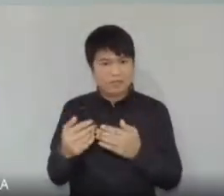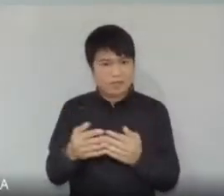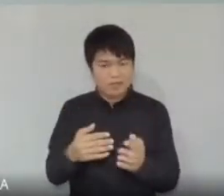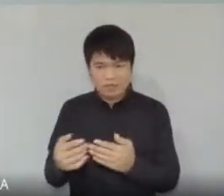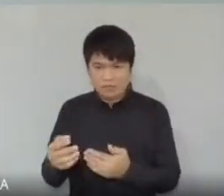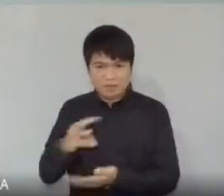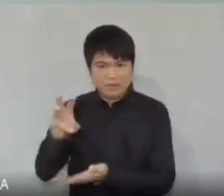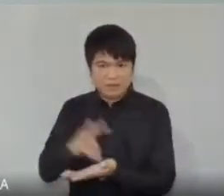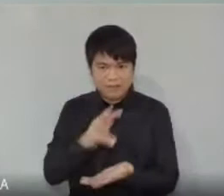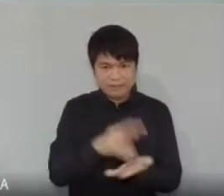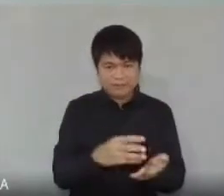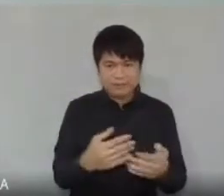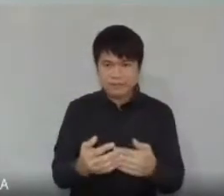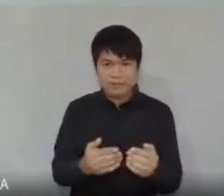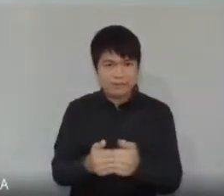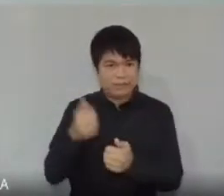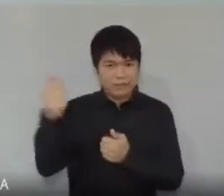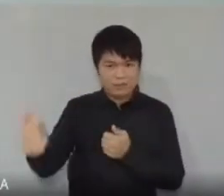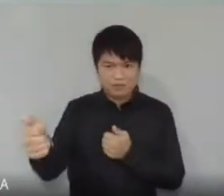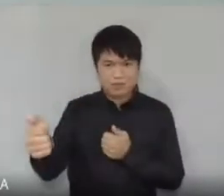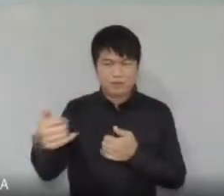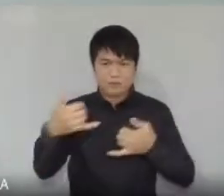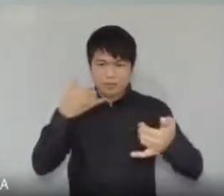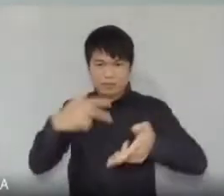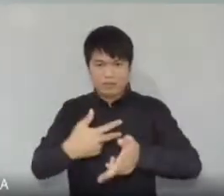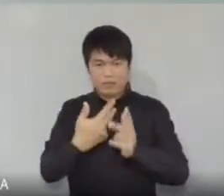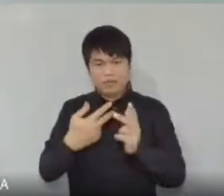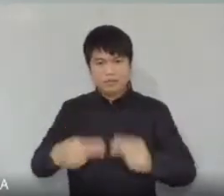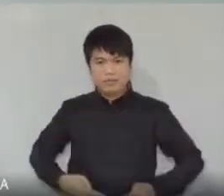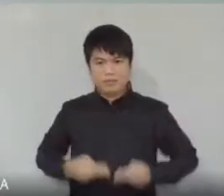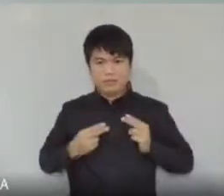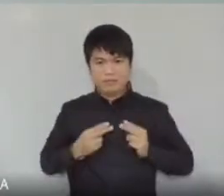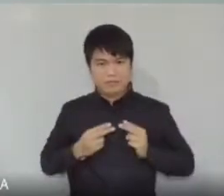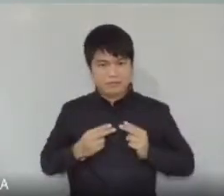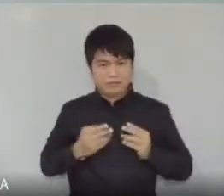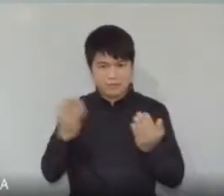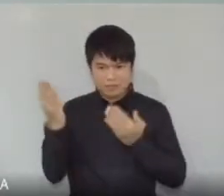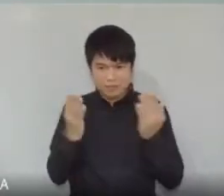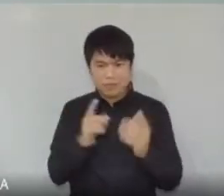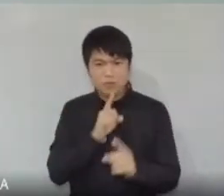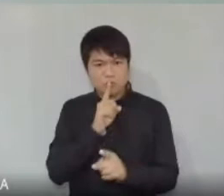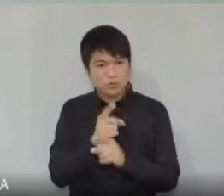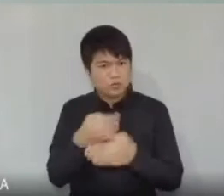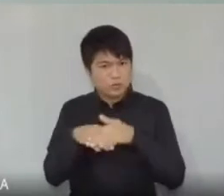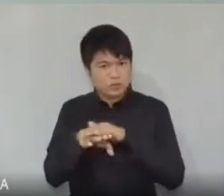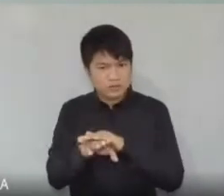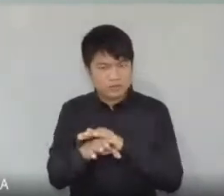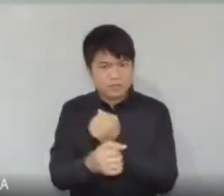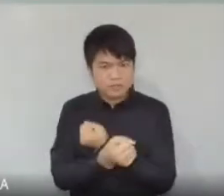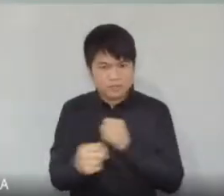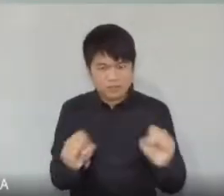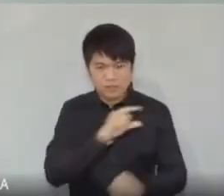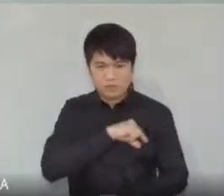So telehealth also promoted digital contact tracing, which enabled early case detection for